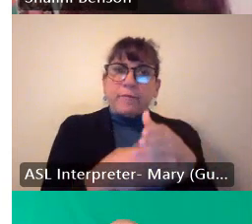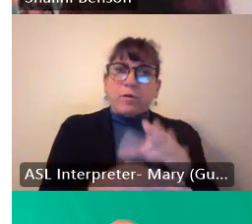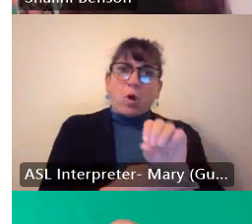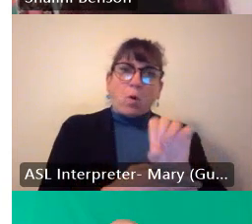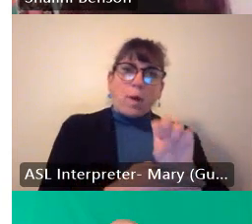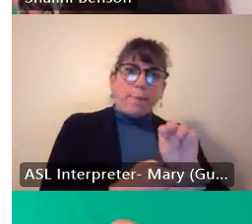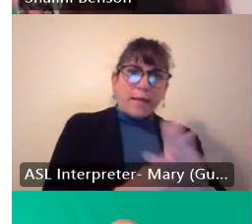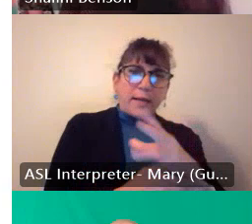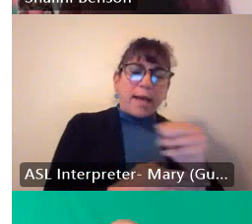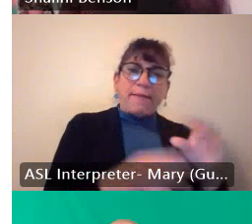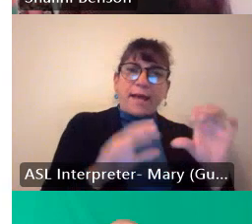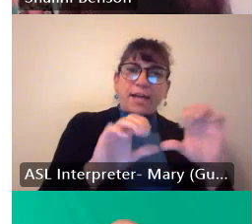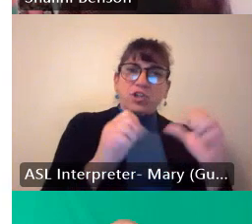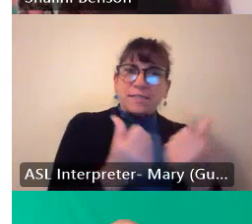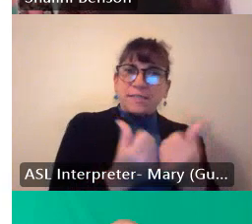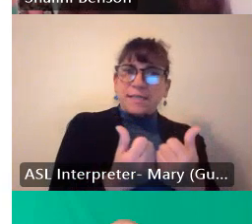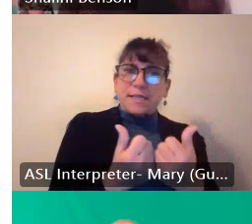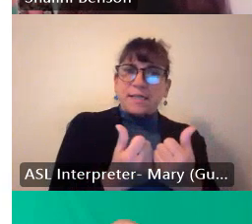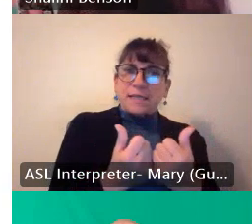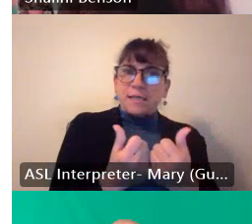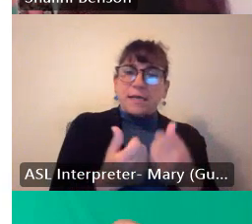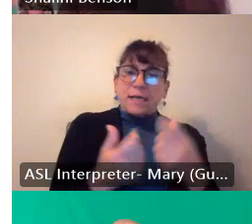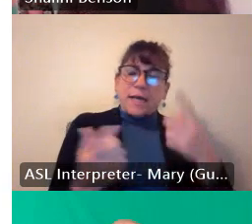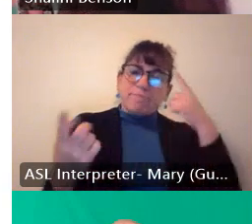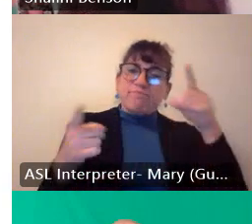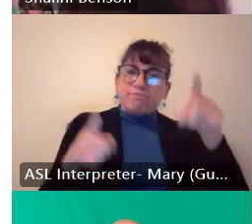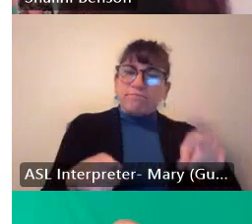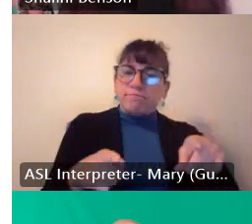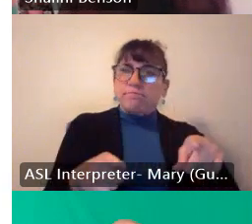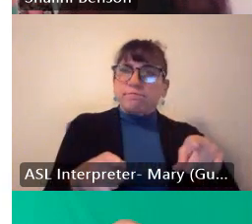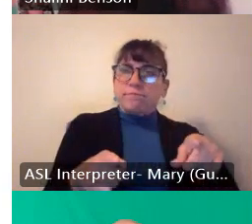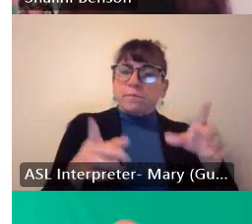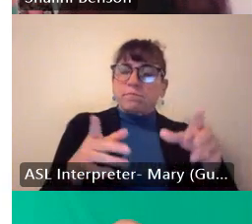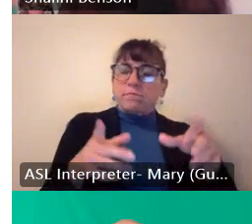OMB and the agency have come to settlement on